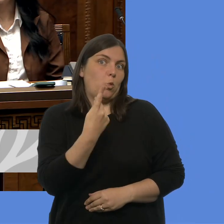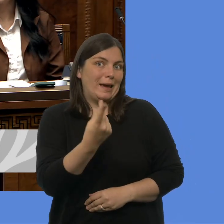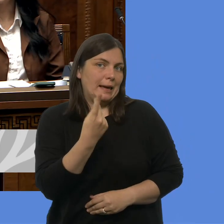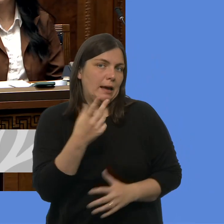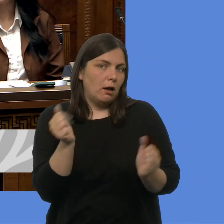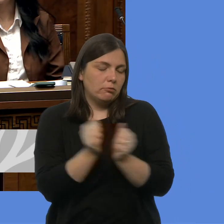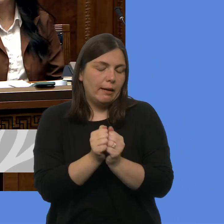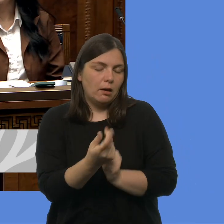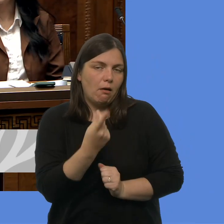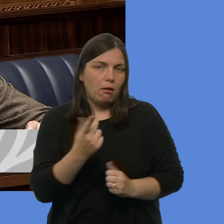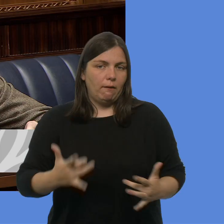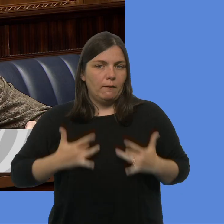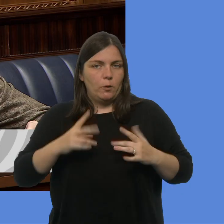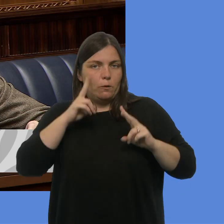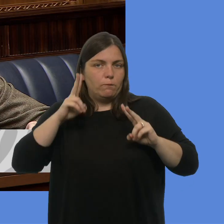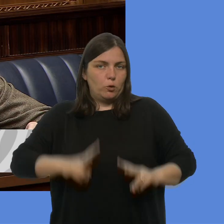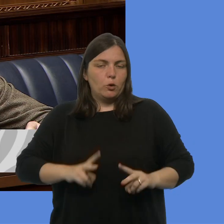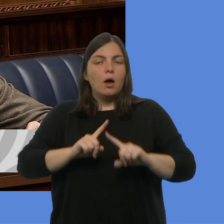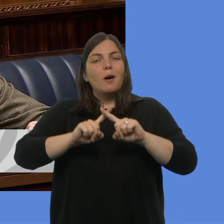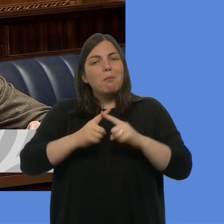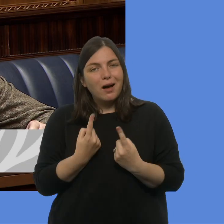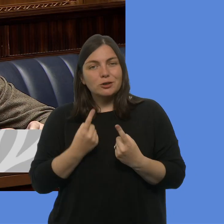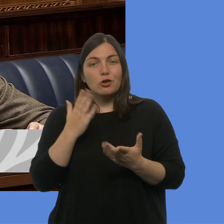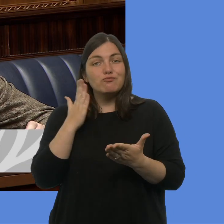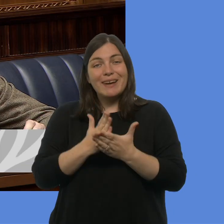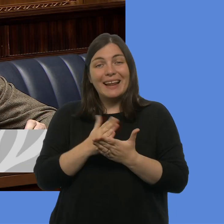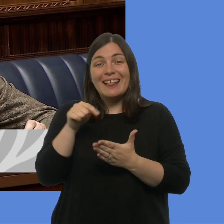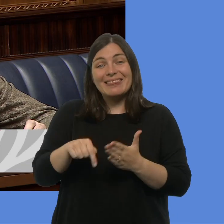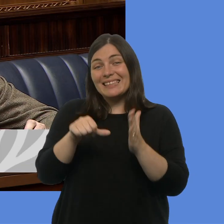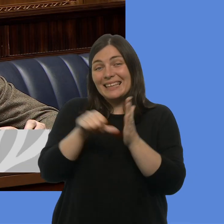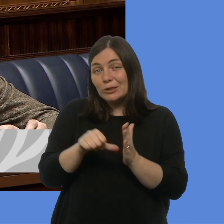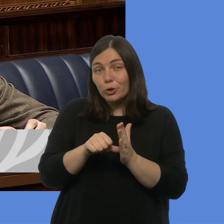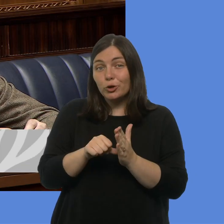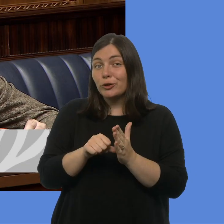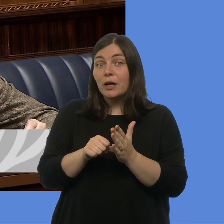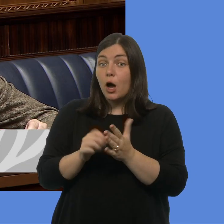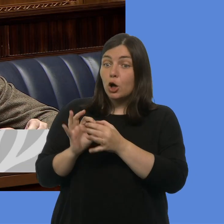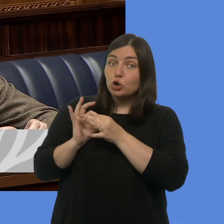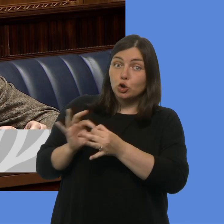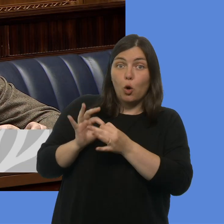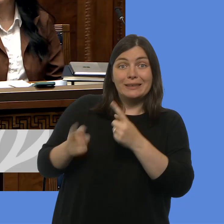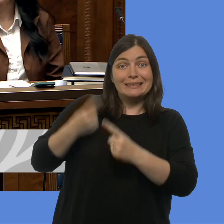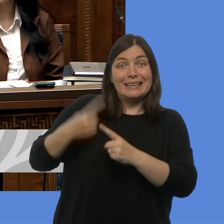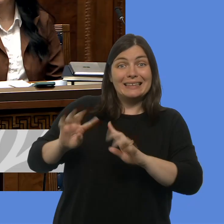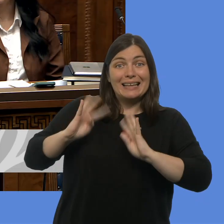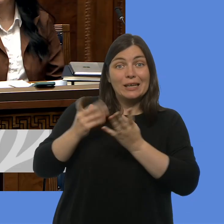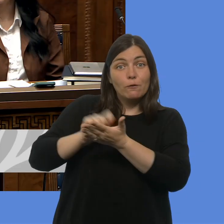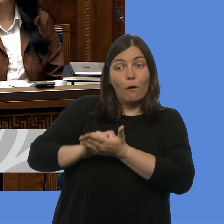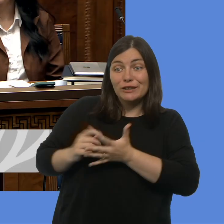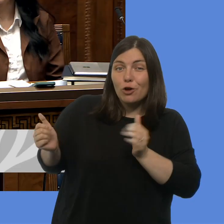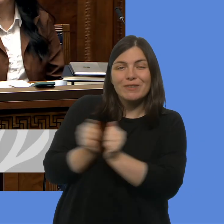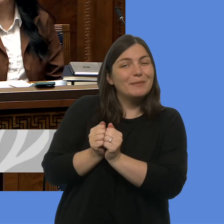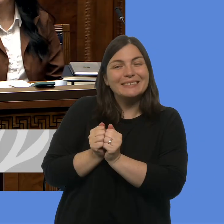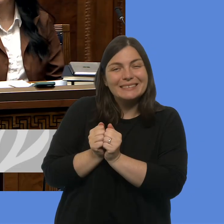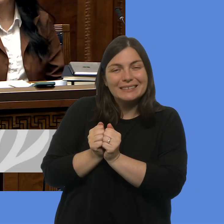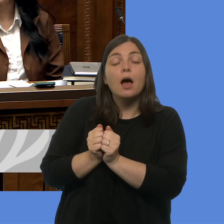is not something that there will be a joint executive office position on, and therefore the council won't get a joint executive office correspondence. We did receive